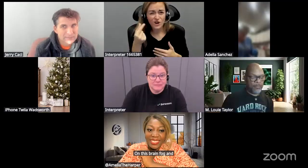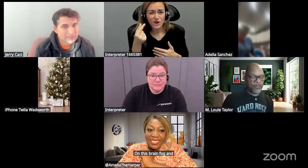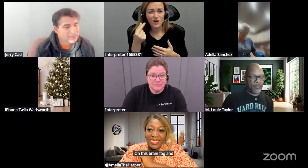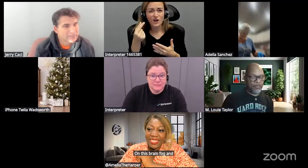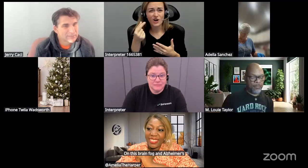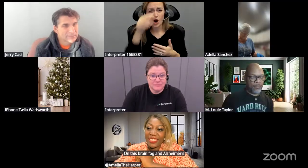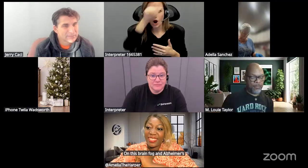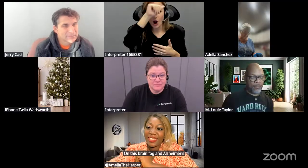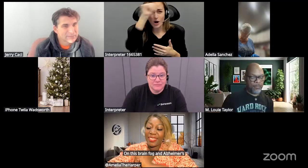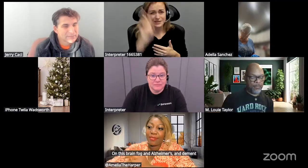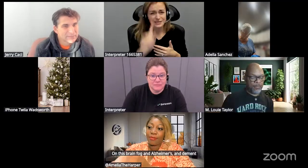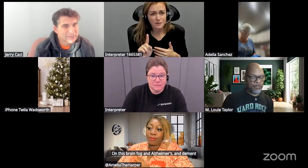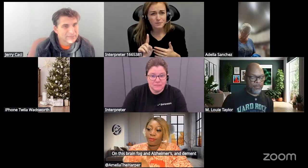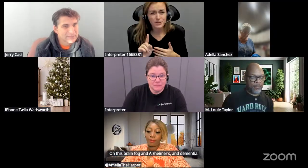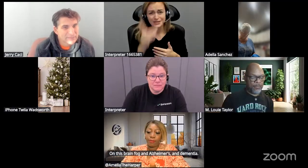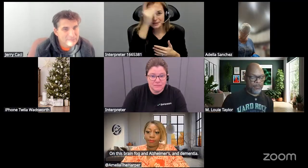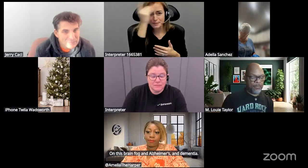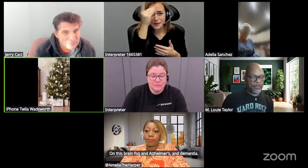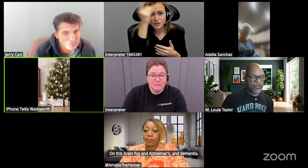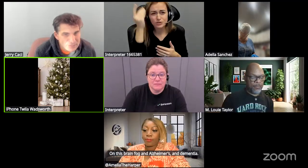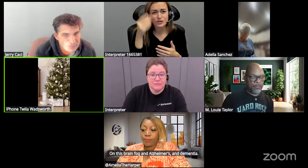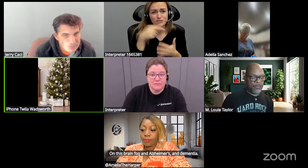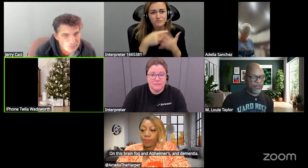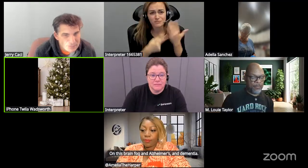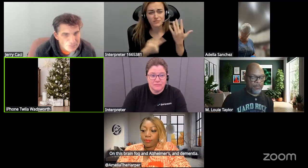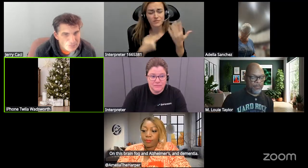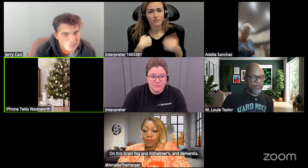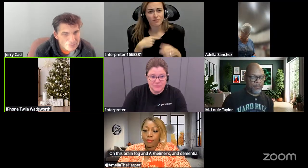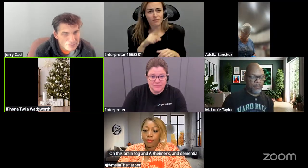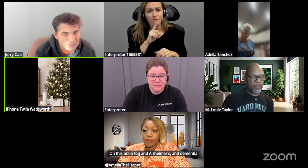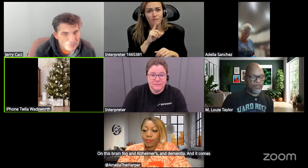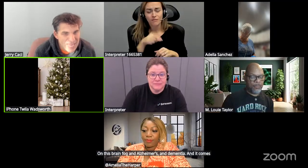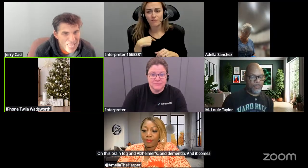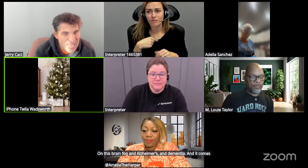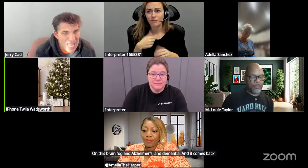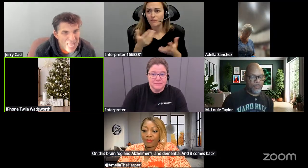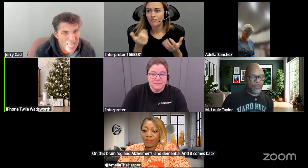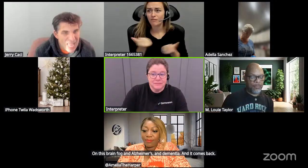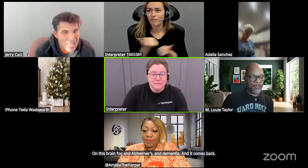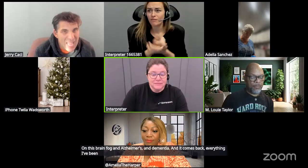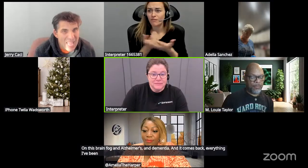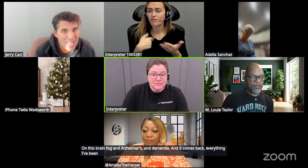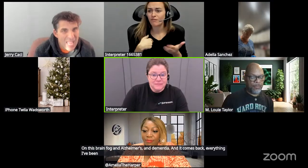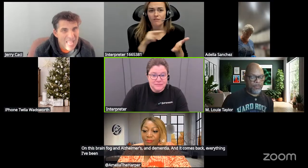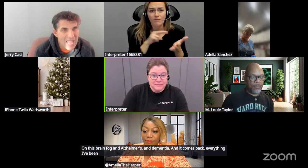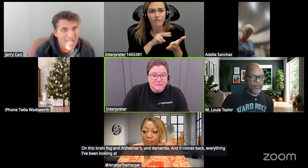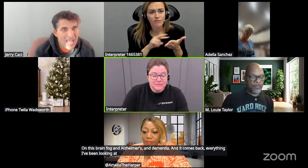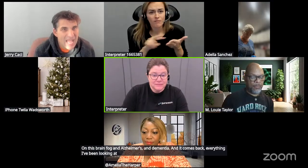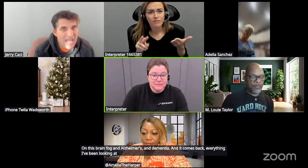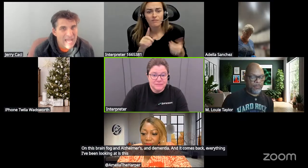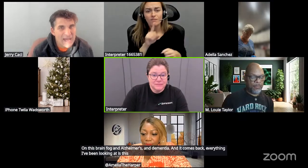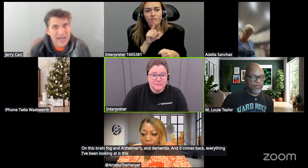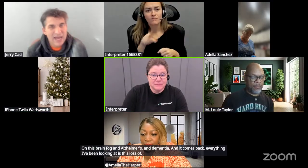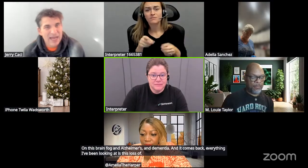Alzheimer's and dementia, and it comes back. Everything I've been looking at is this loss